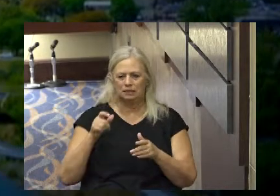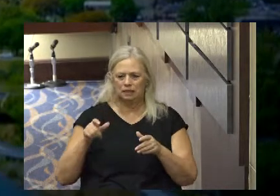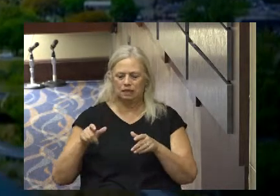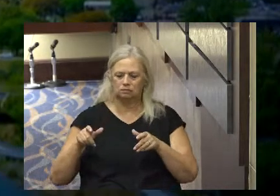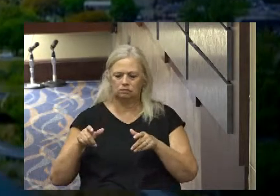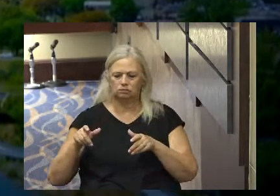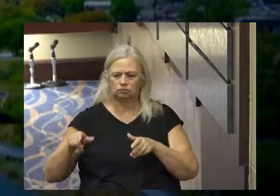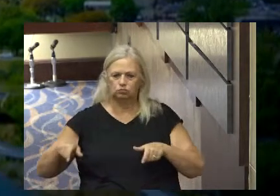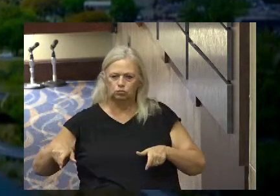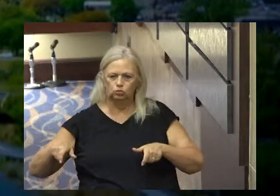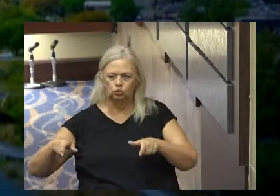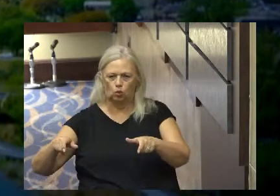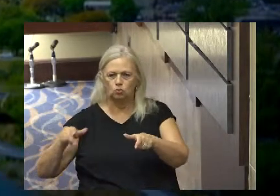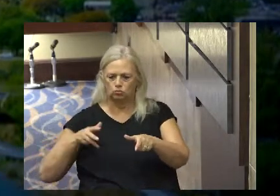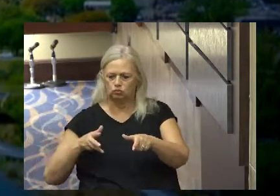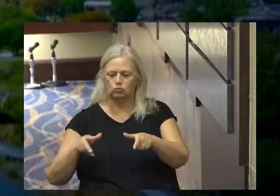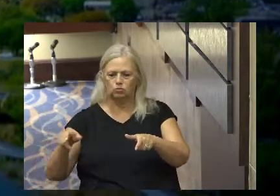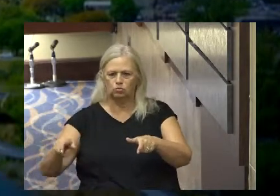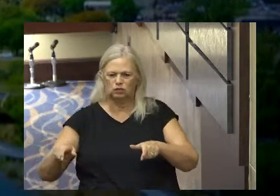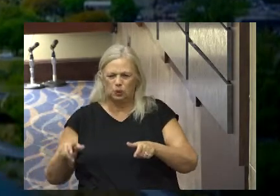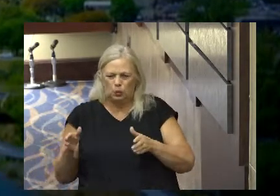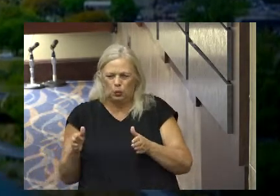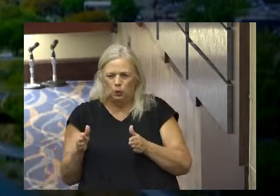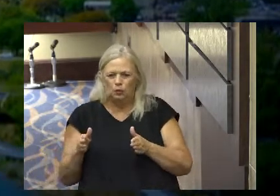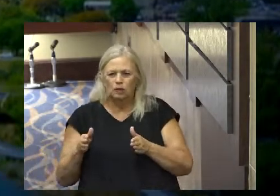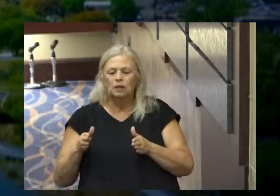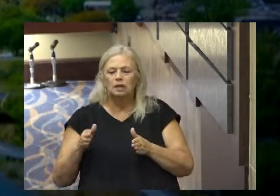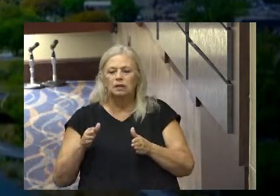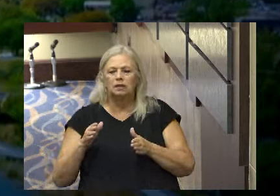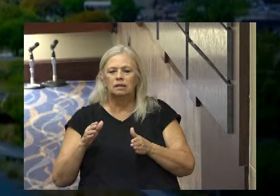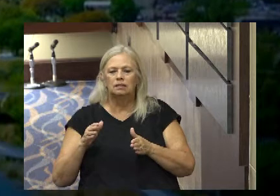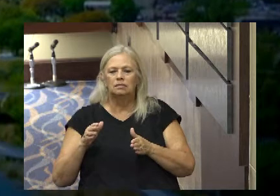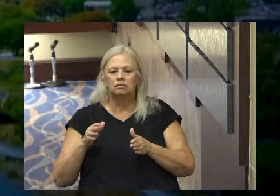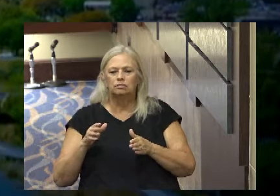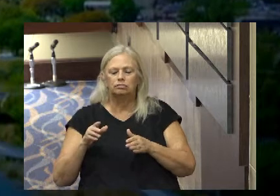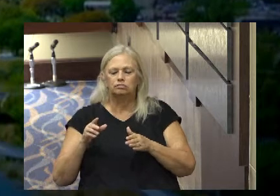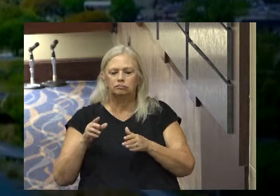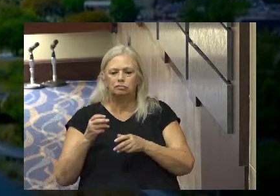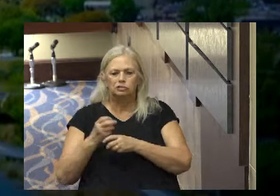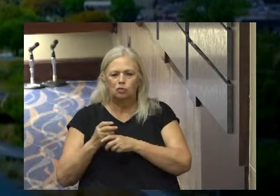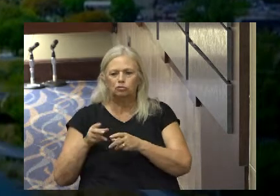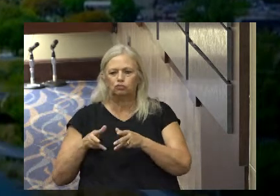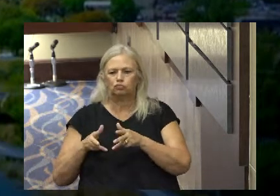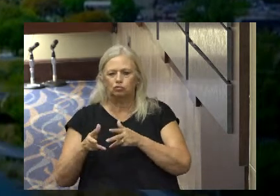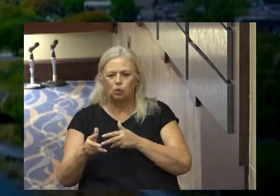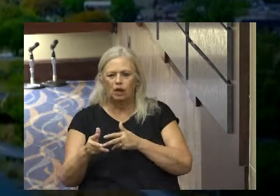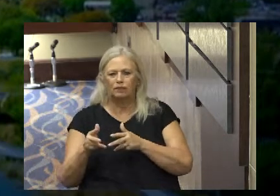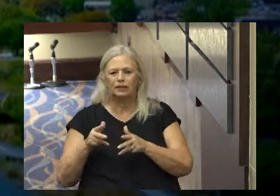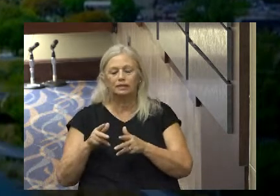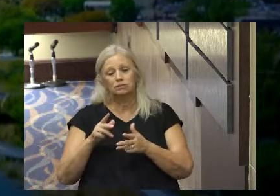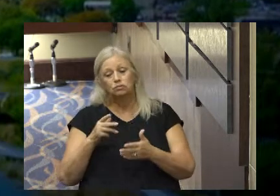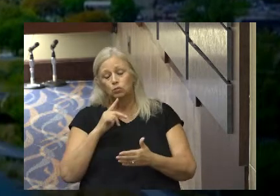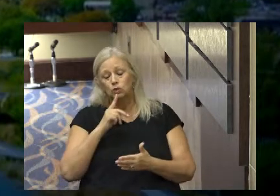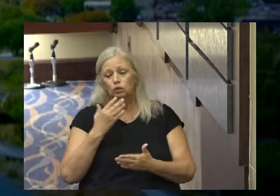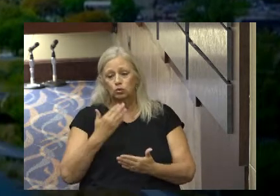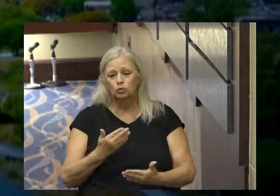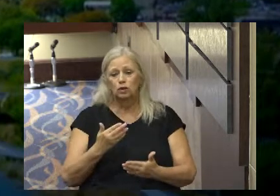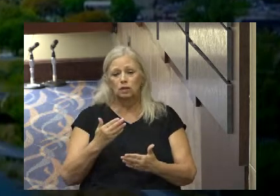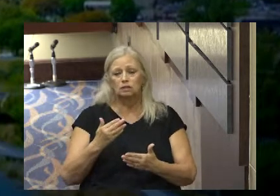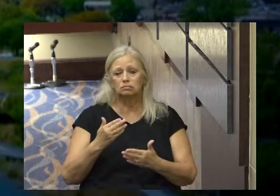the inability to move around on that bridge. It's still in good condition in terms